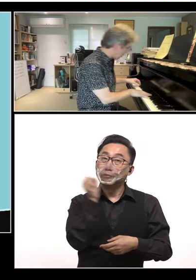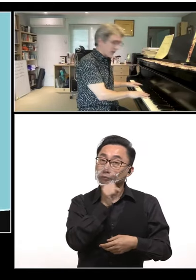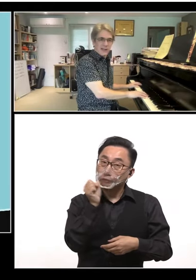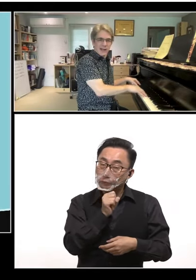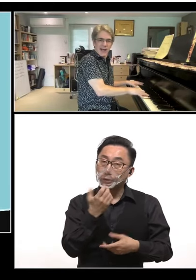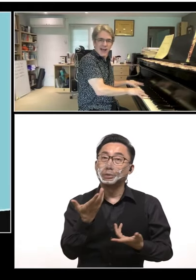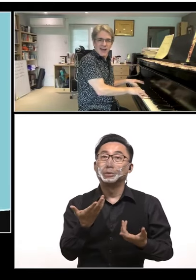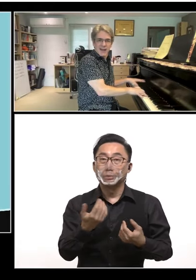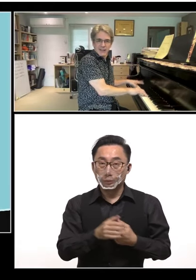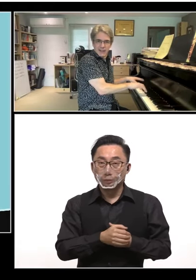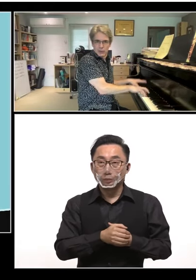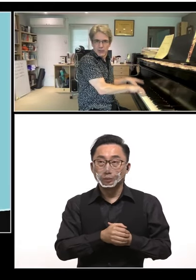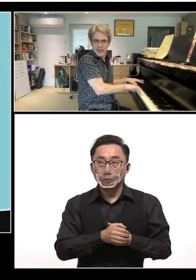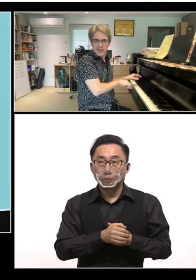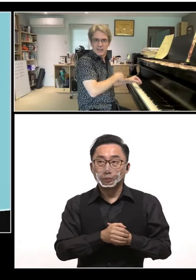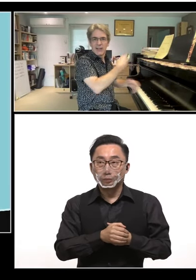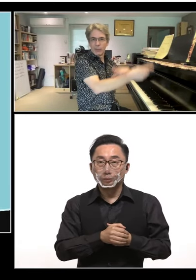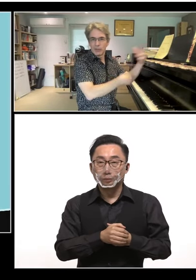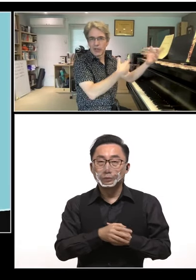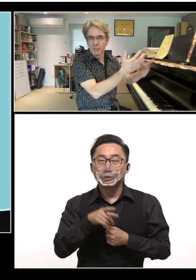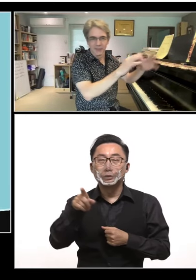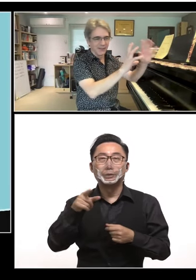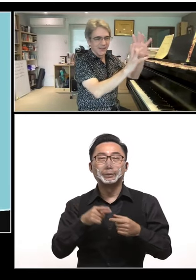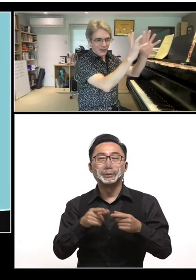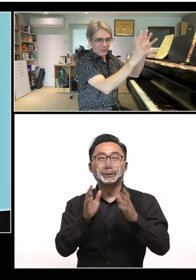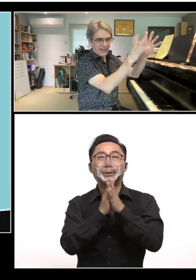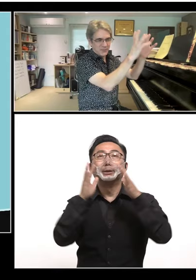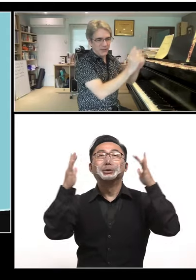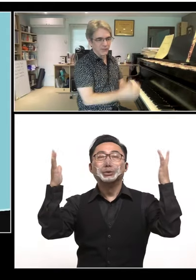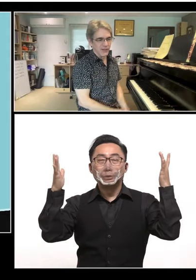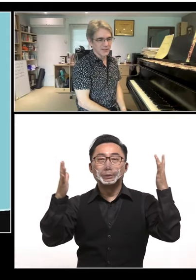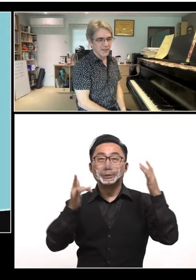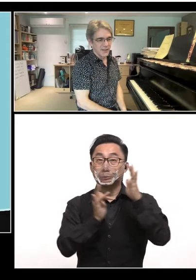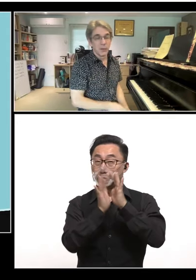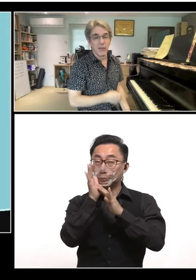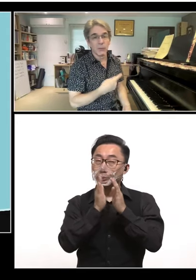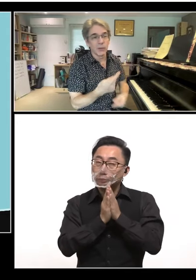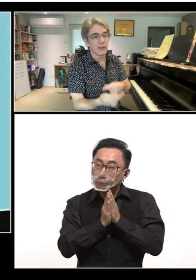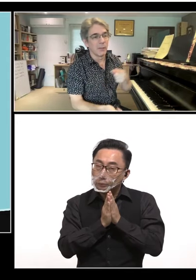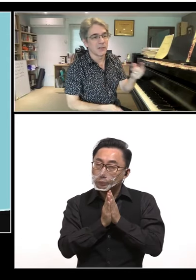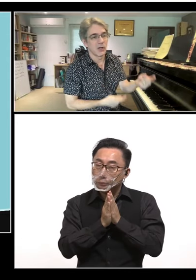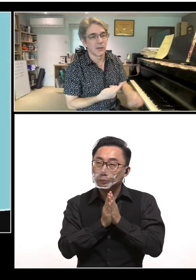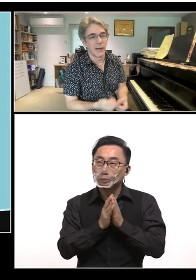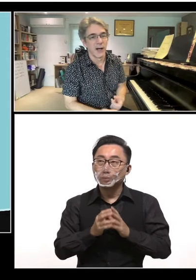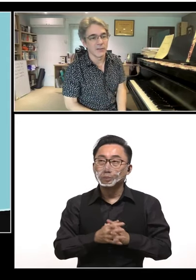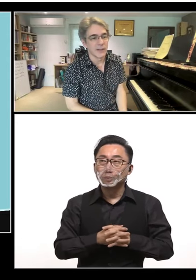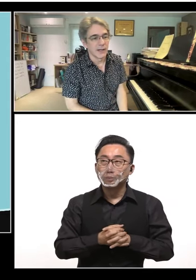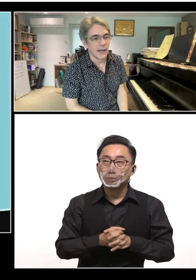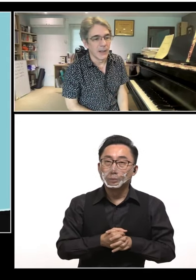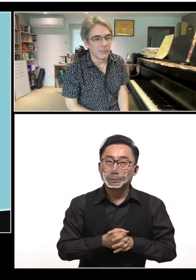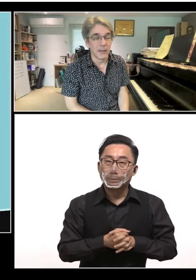Hallelujah chorus, Hallelujah, and we would talk about an aspect of this, but then we would come and talk